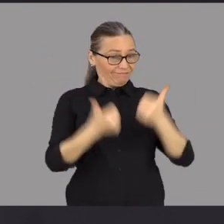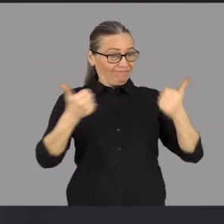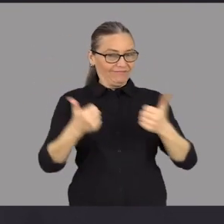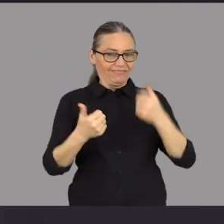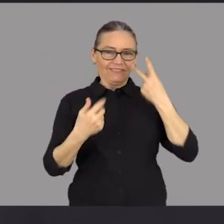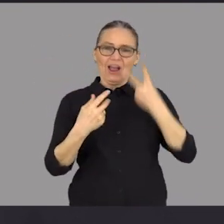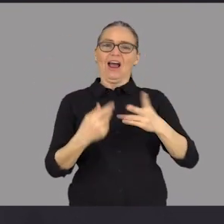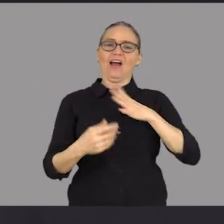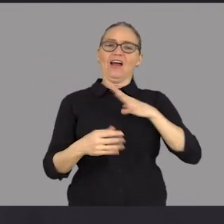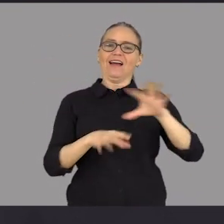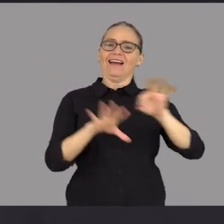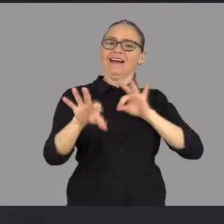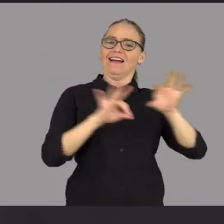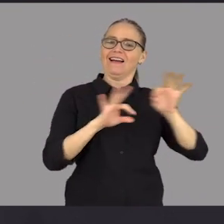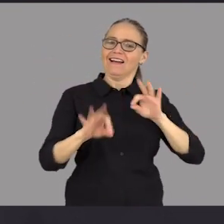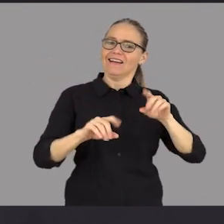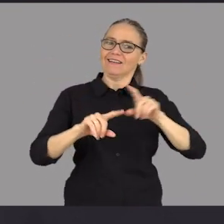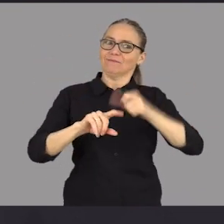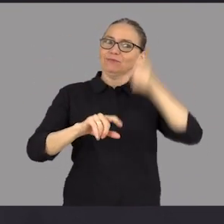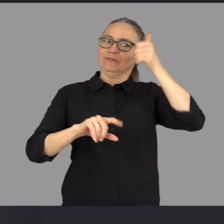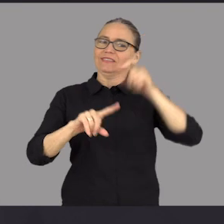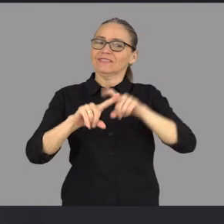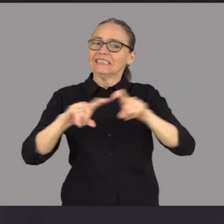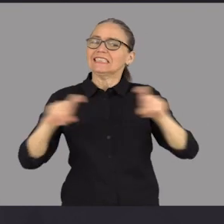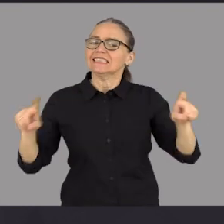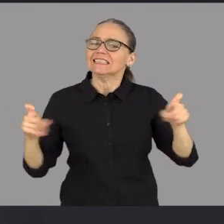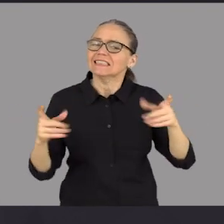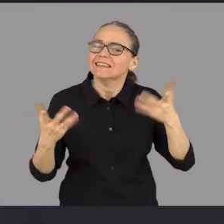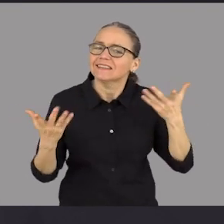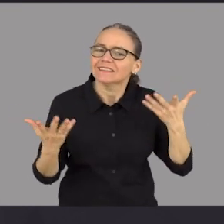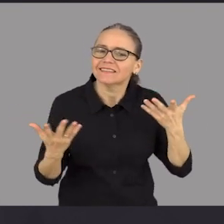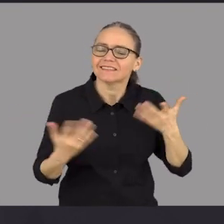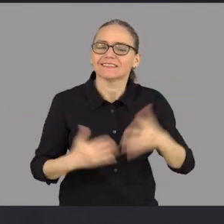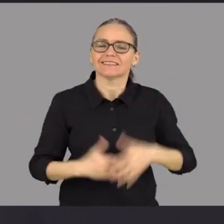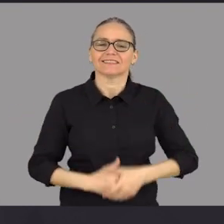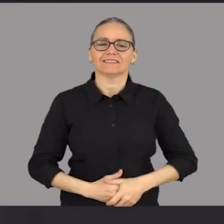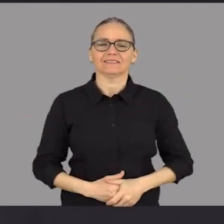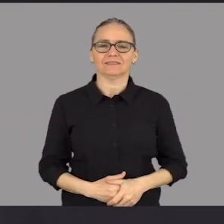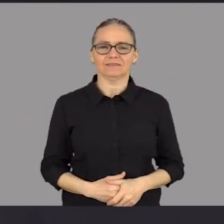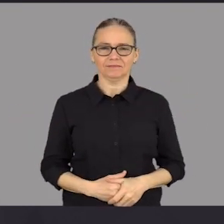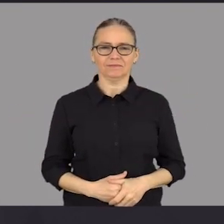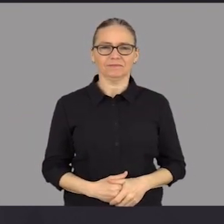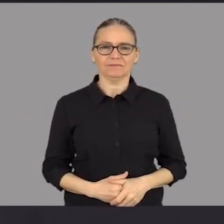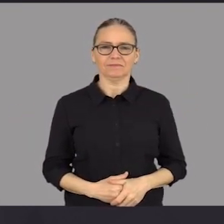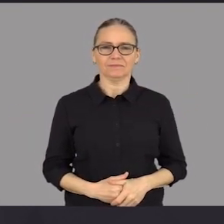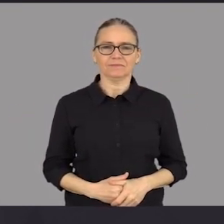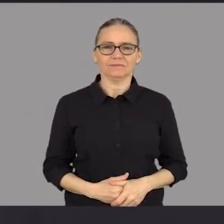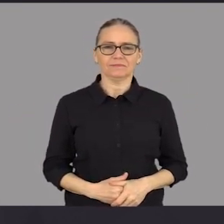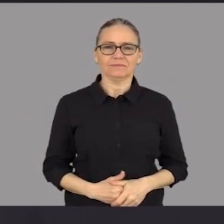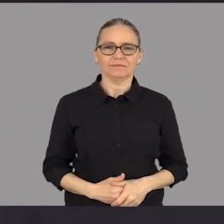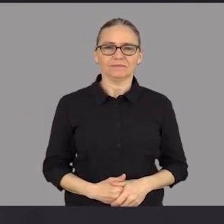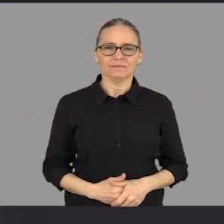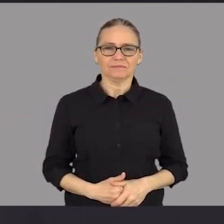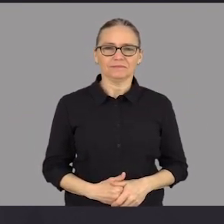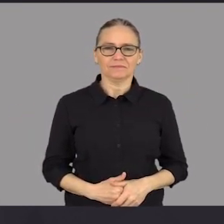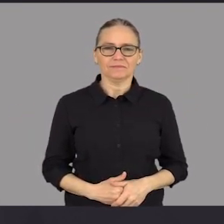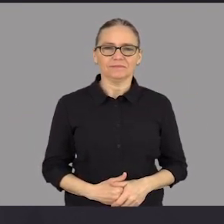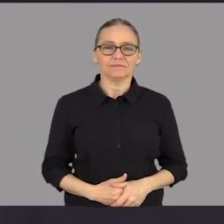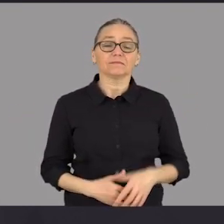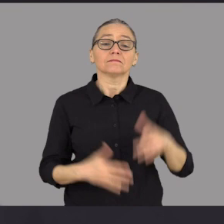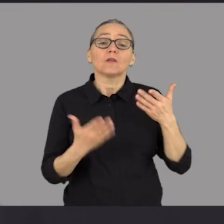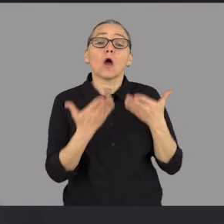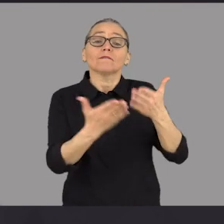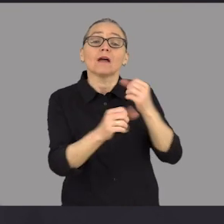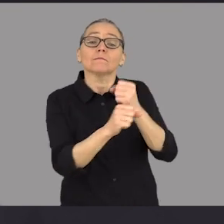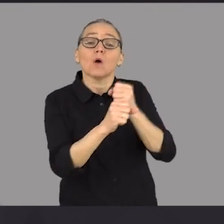position, despite this not being relevant to the role. It is important to omit any unessential requirements